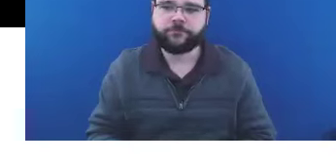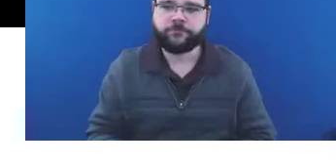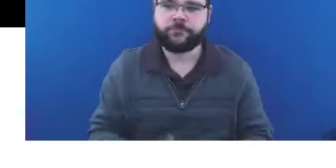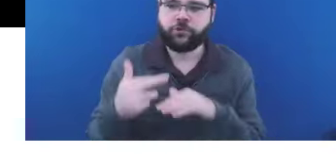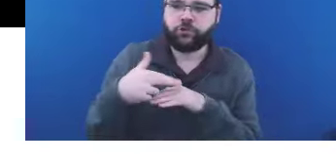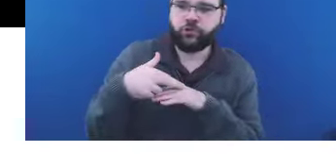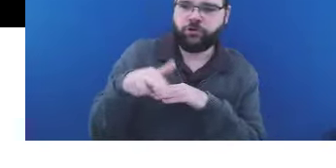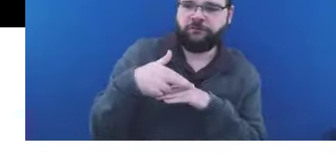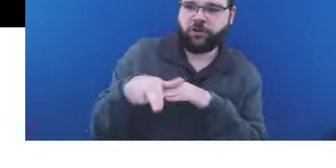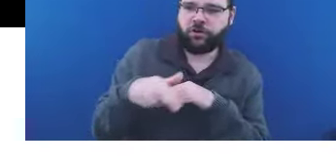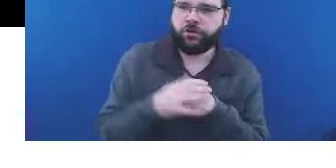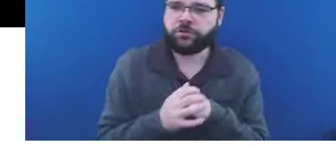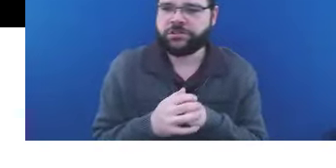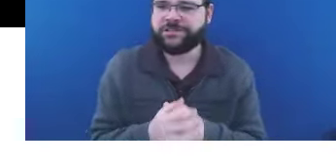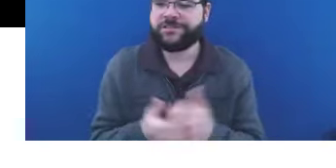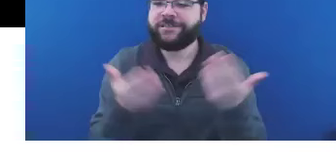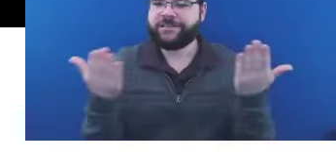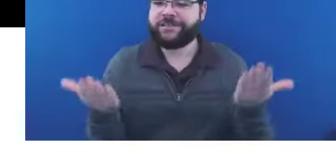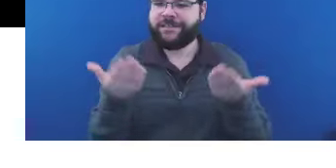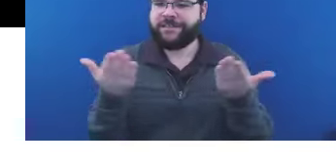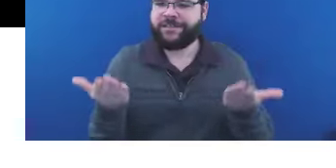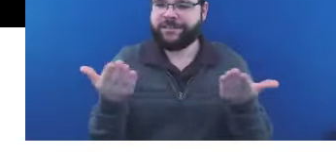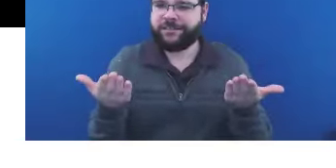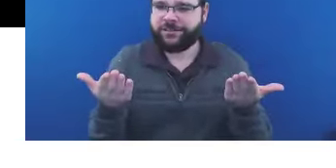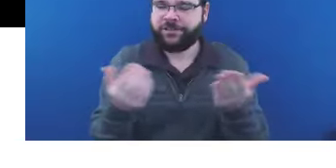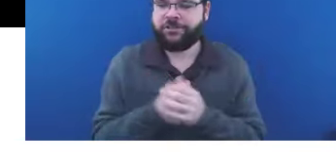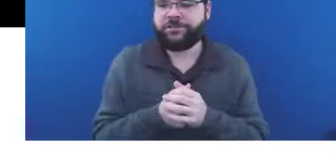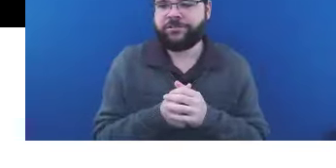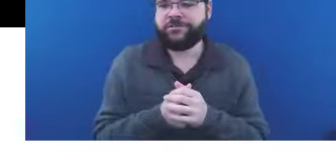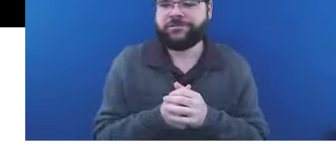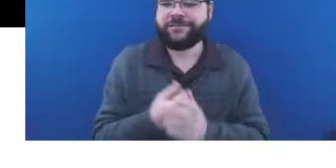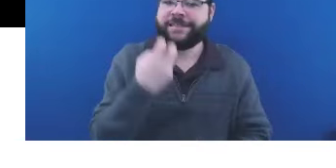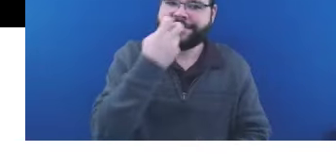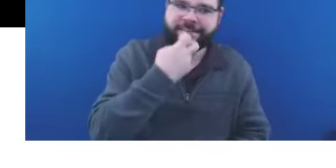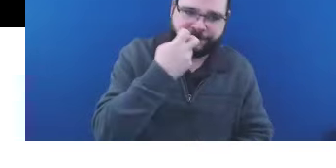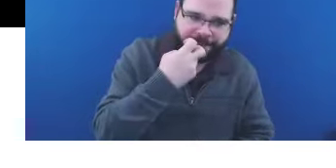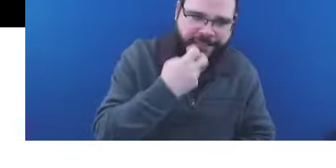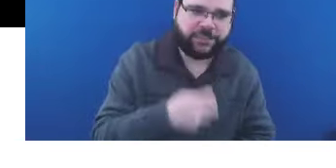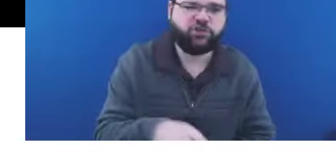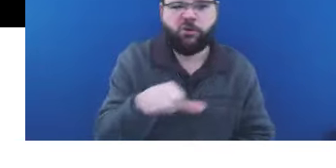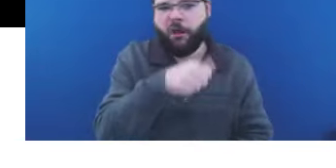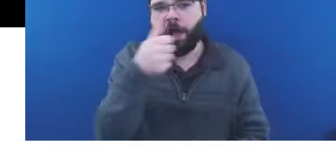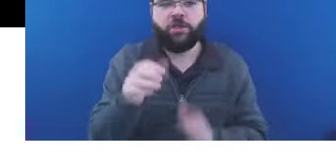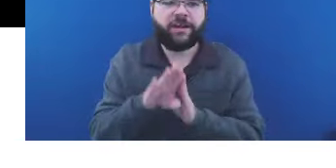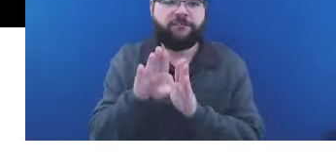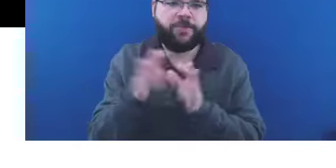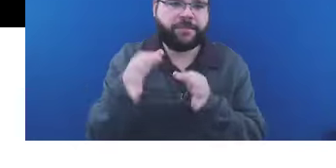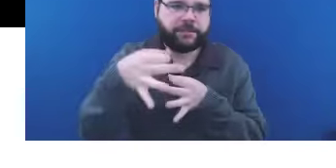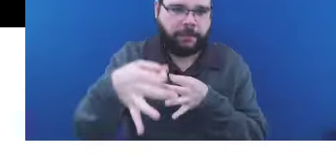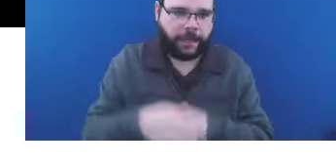Referrals, like I said, here are for things like speech and other developmental